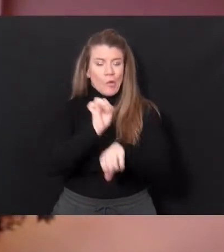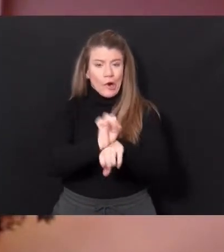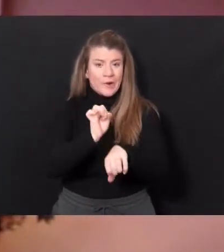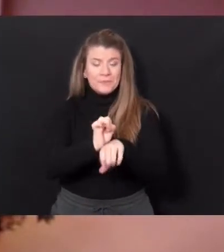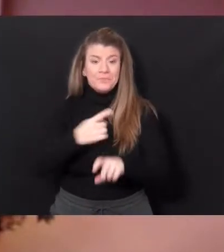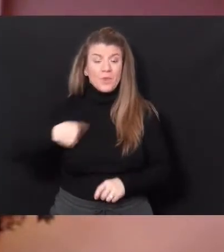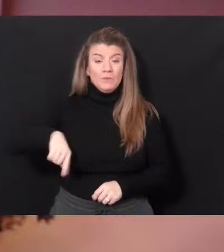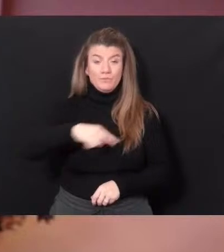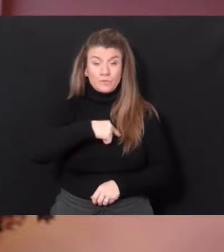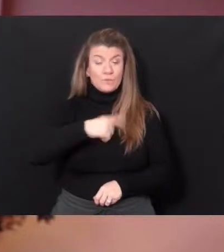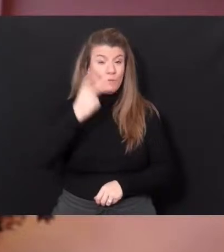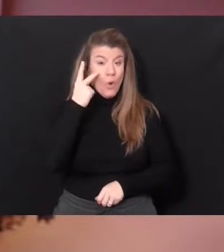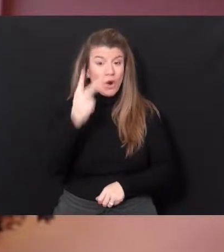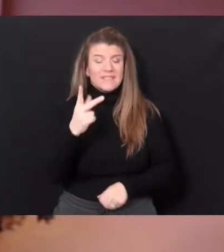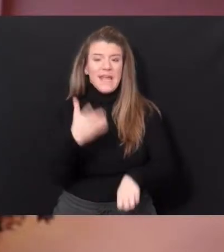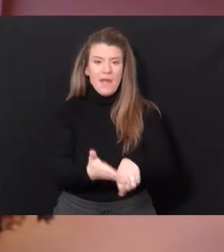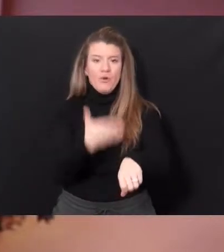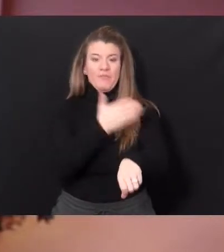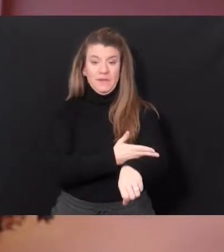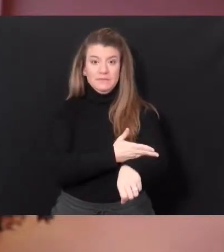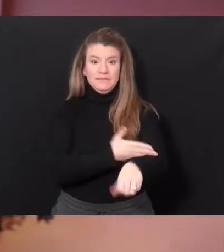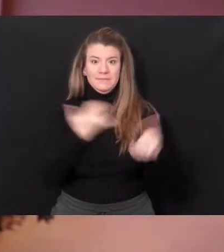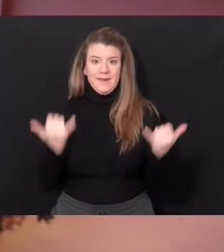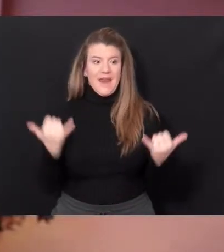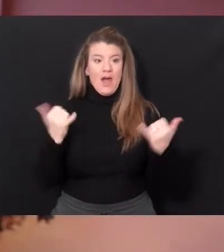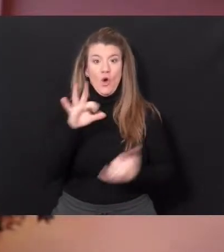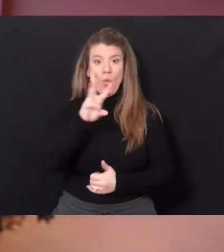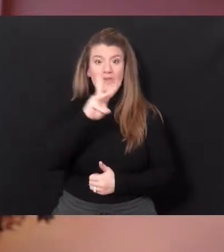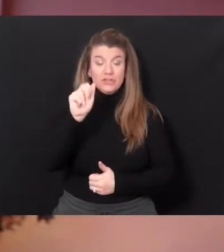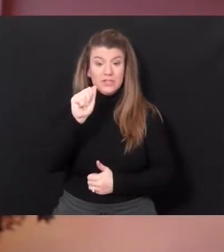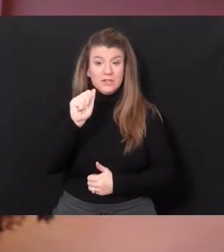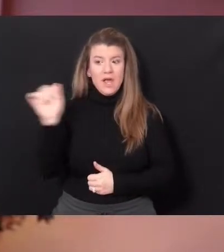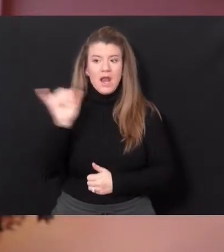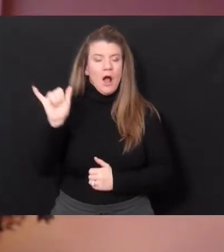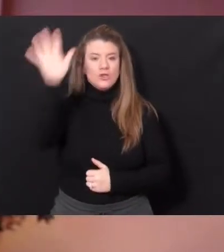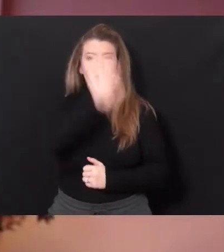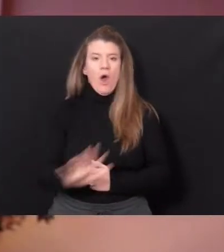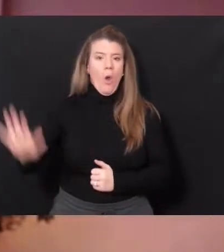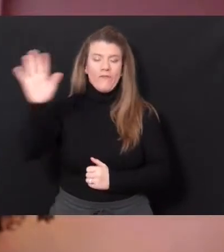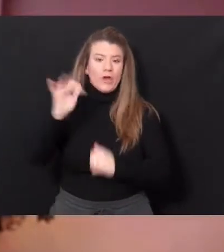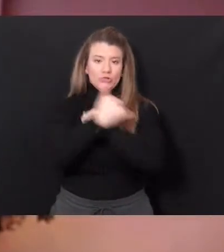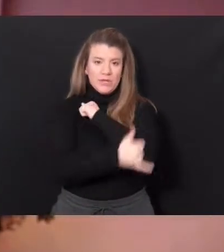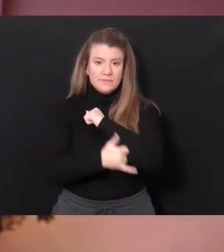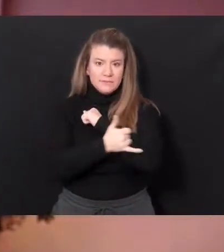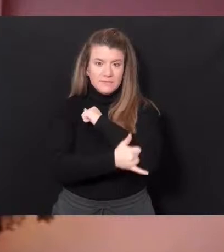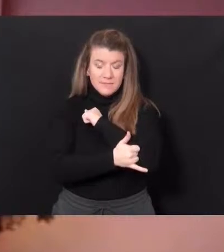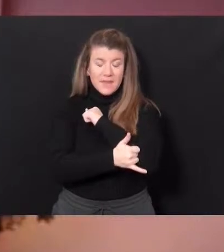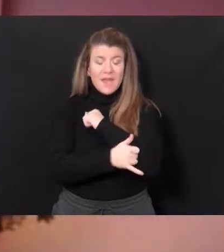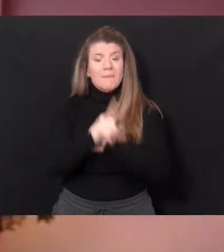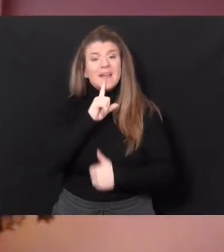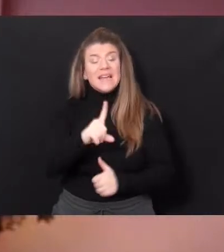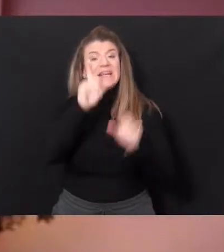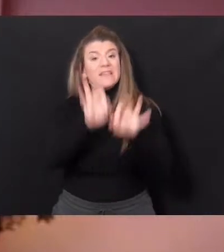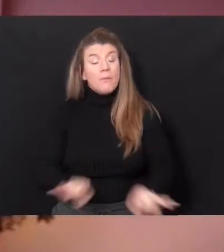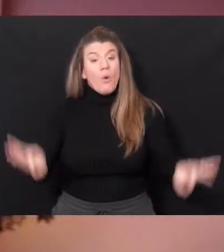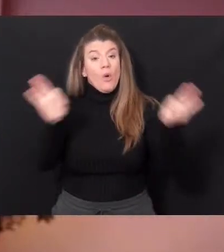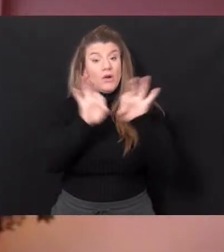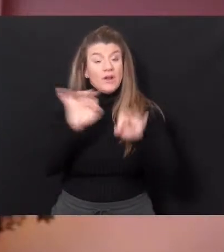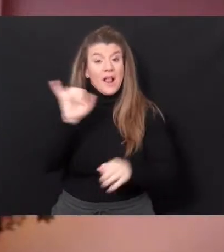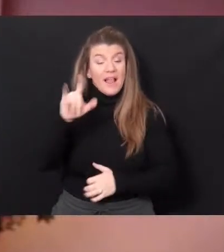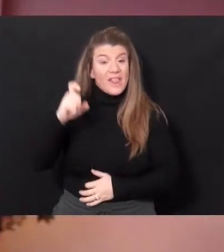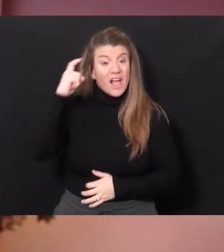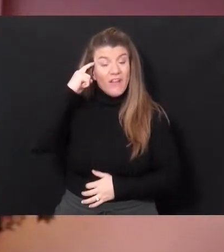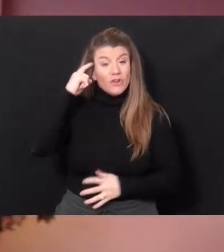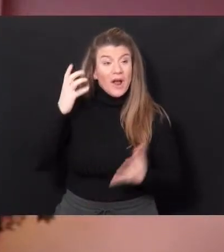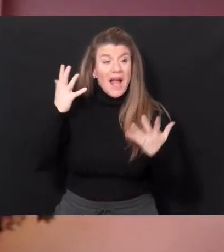are seeing improvement in West Virginia as well as around the country. It is important, though, as the governor